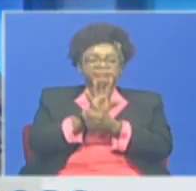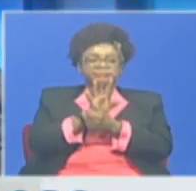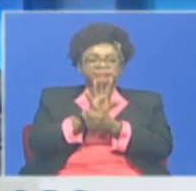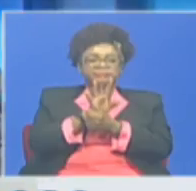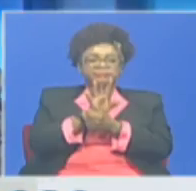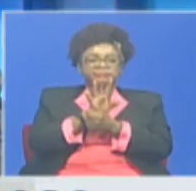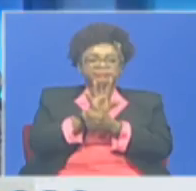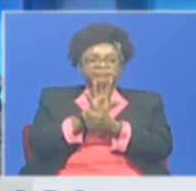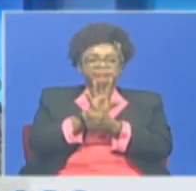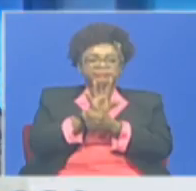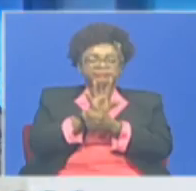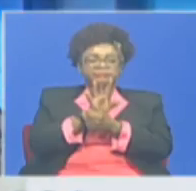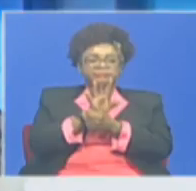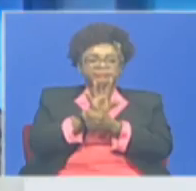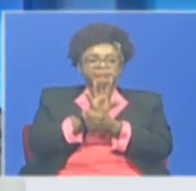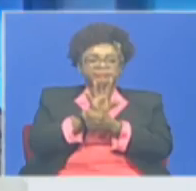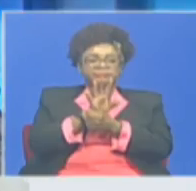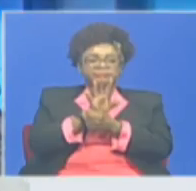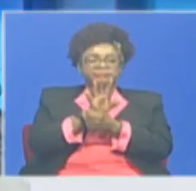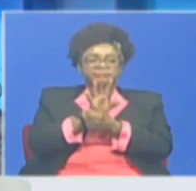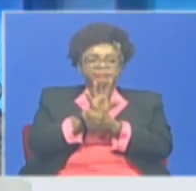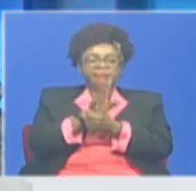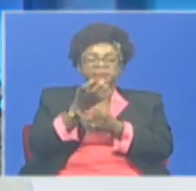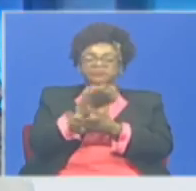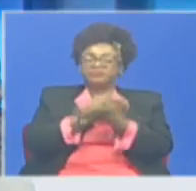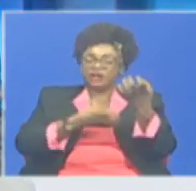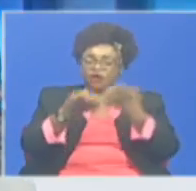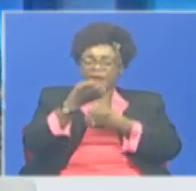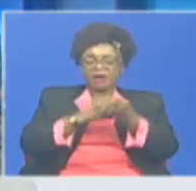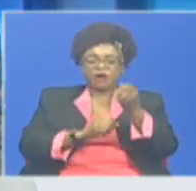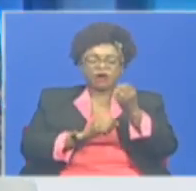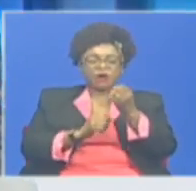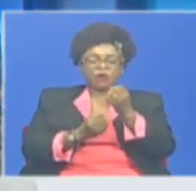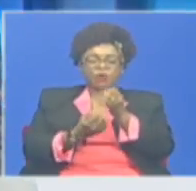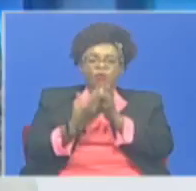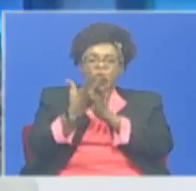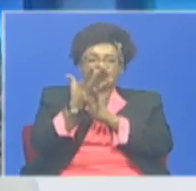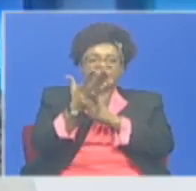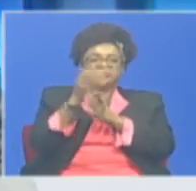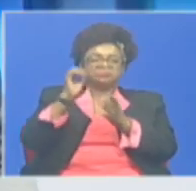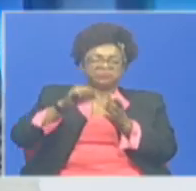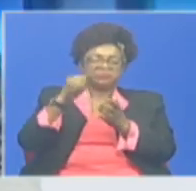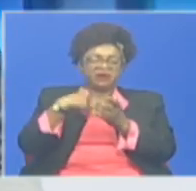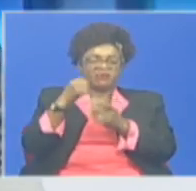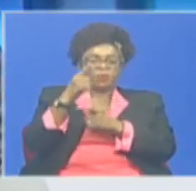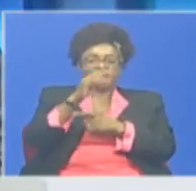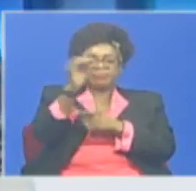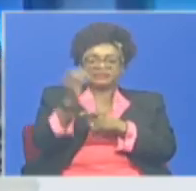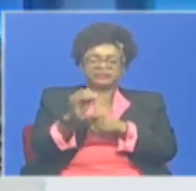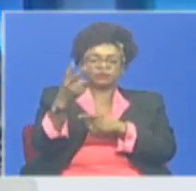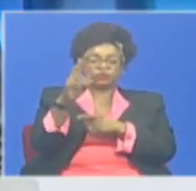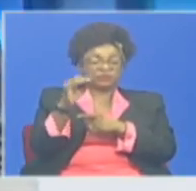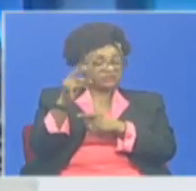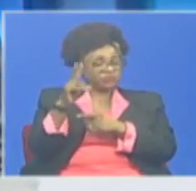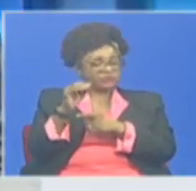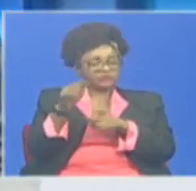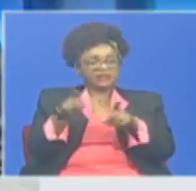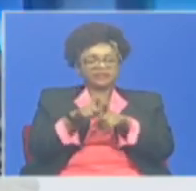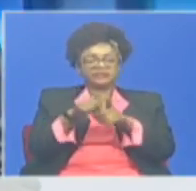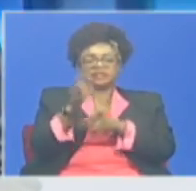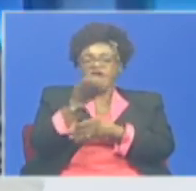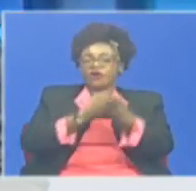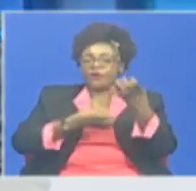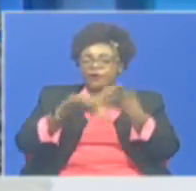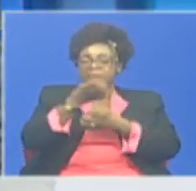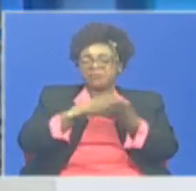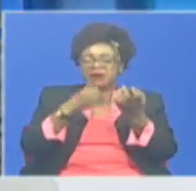And Kenya's economic growth is projected to slump to just 1% in 2020 as the economy suffers